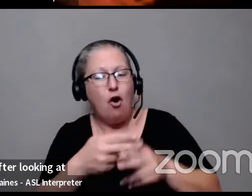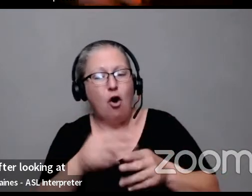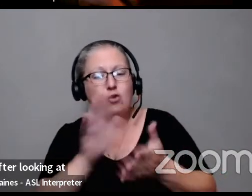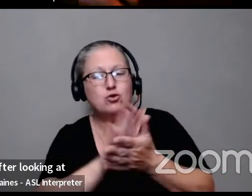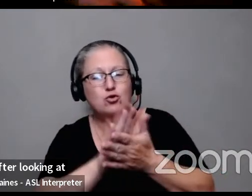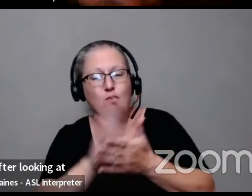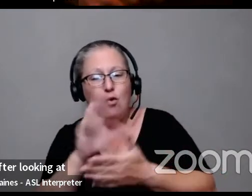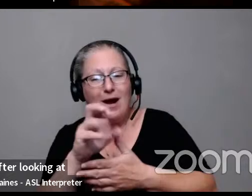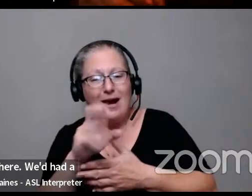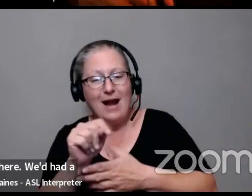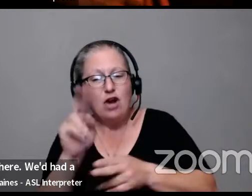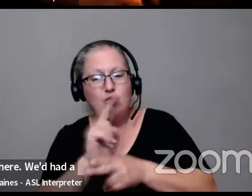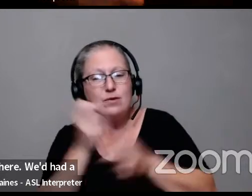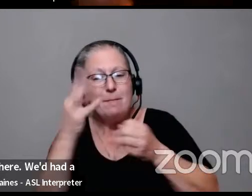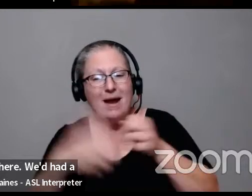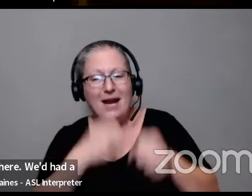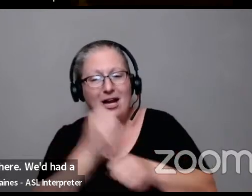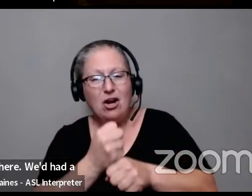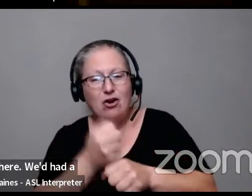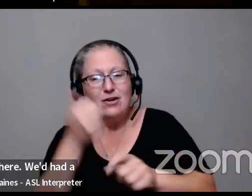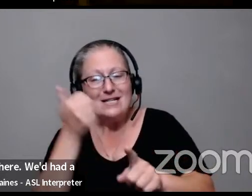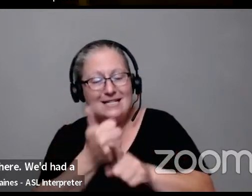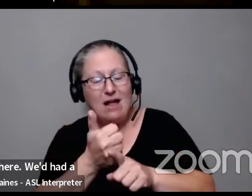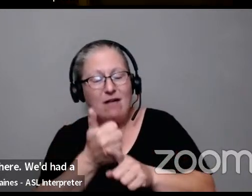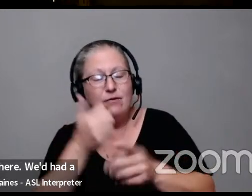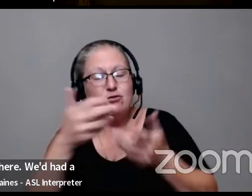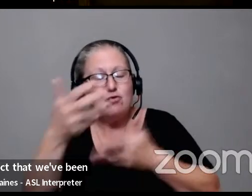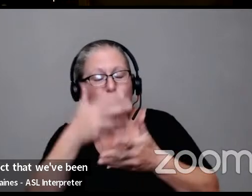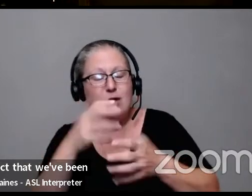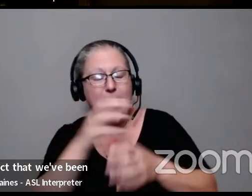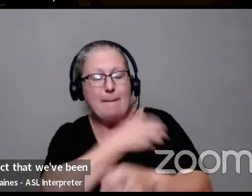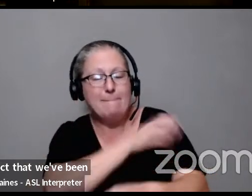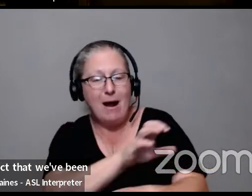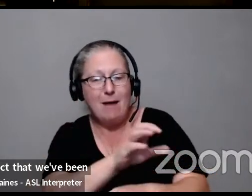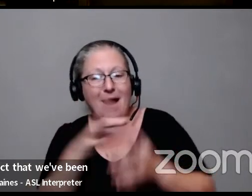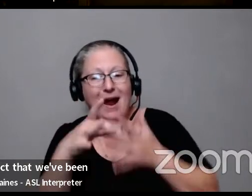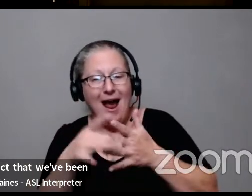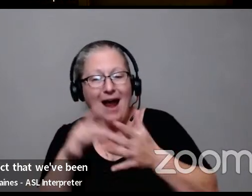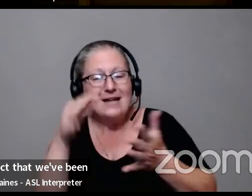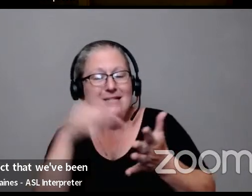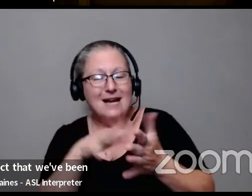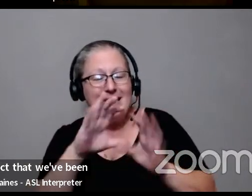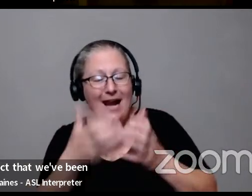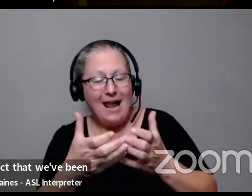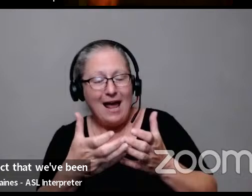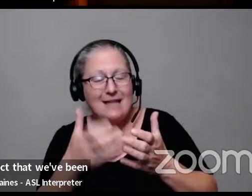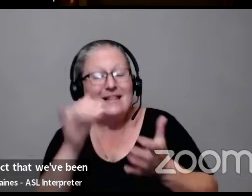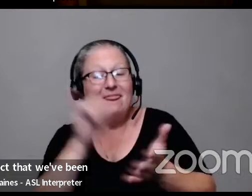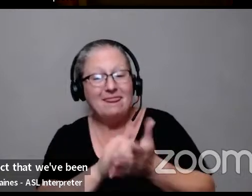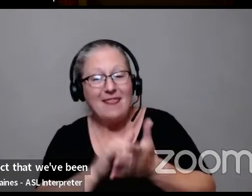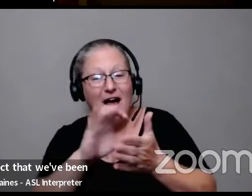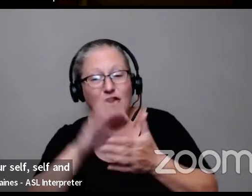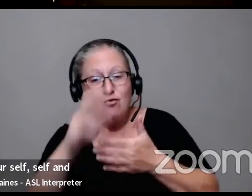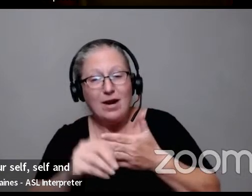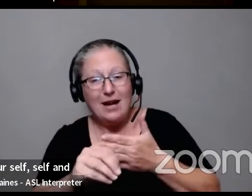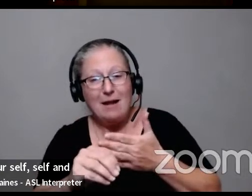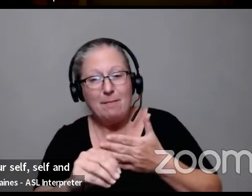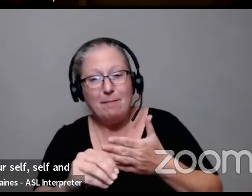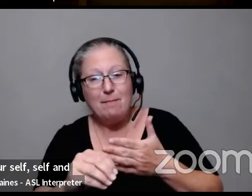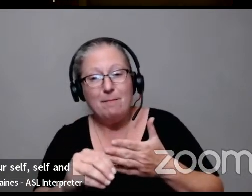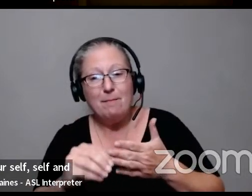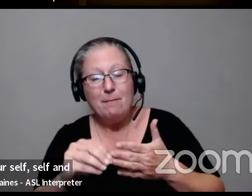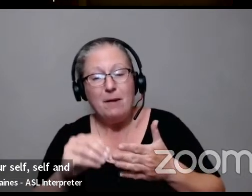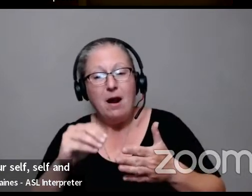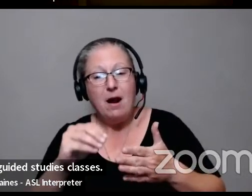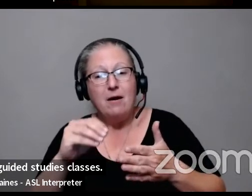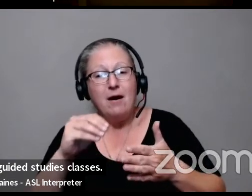using for a number of years in our self and social empowerment, used to be called guided studies classes. And so that curriculum has kind of fallen out